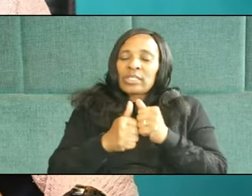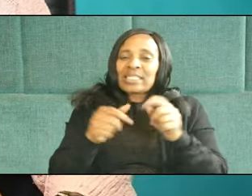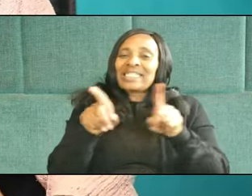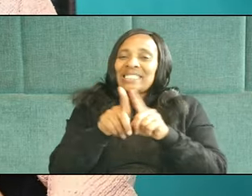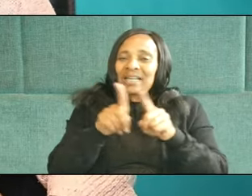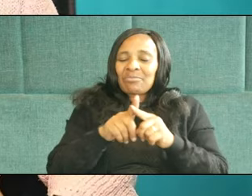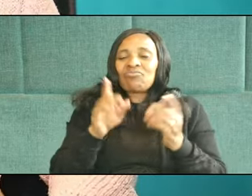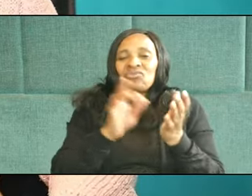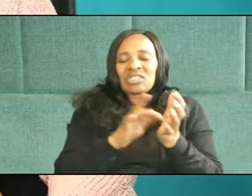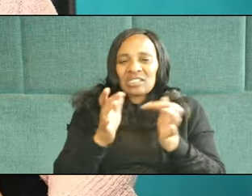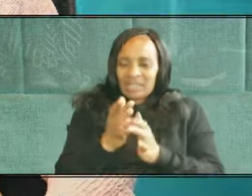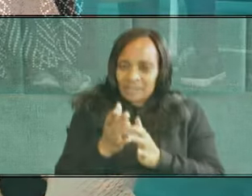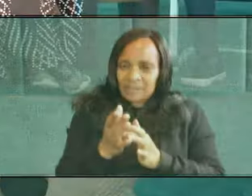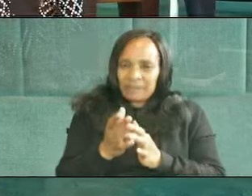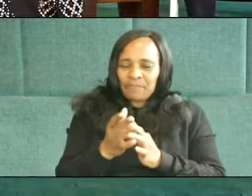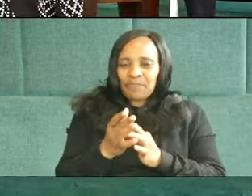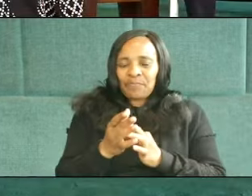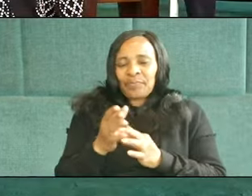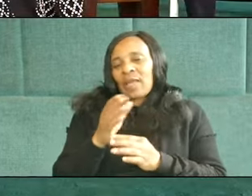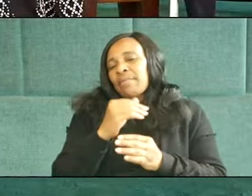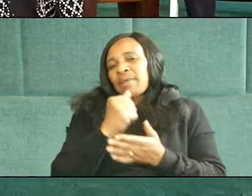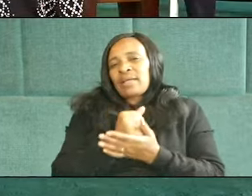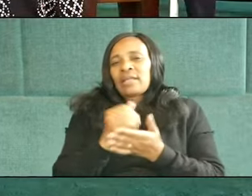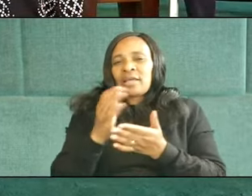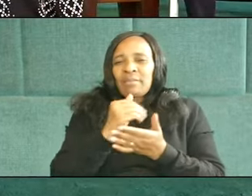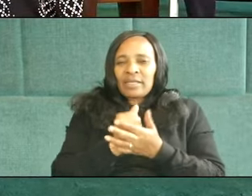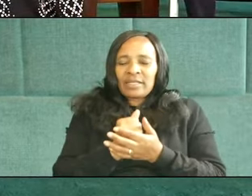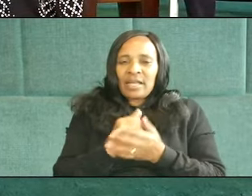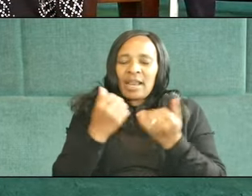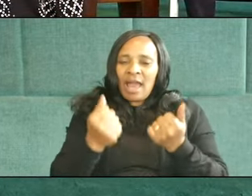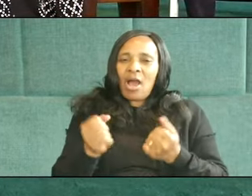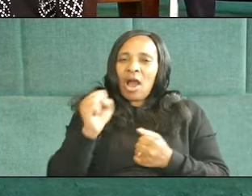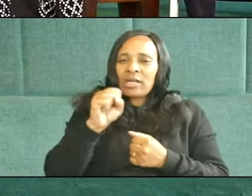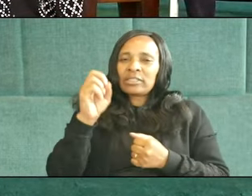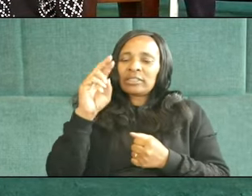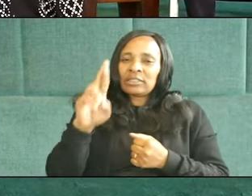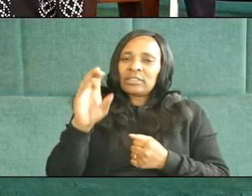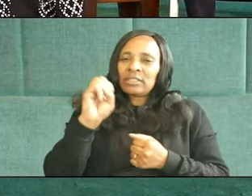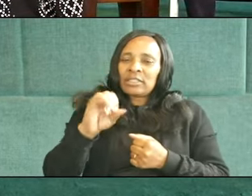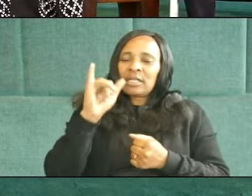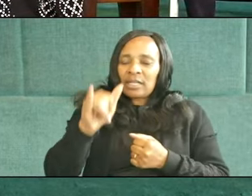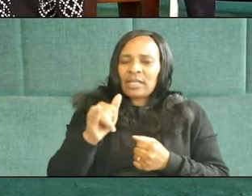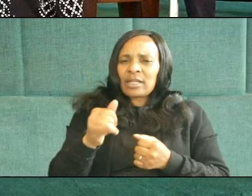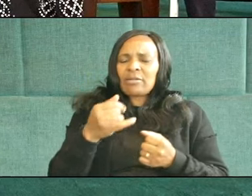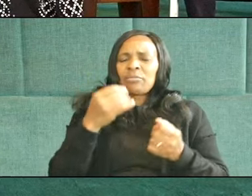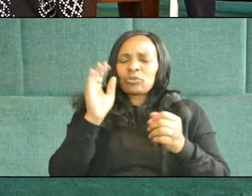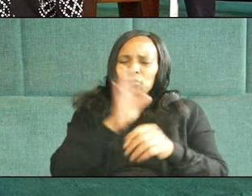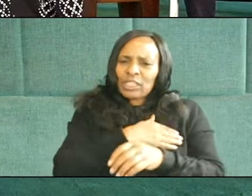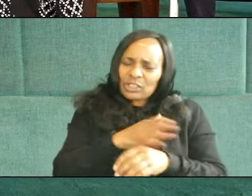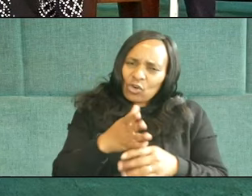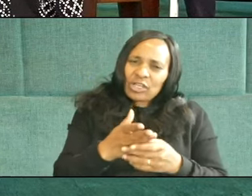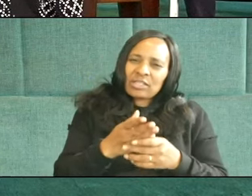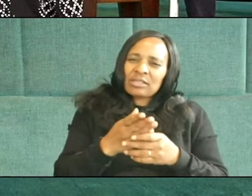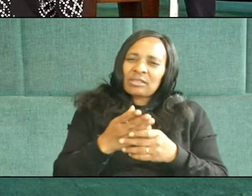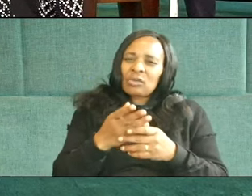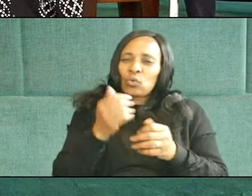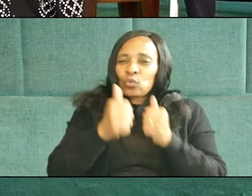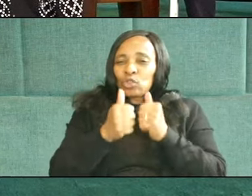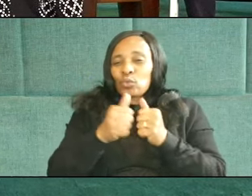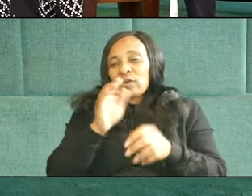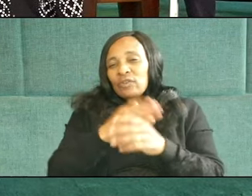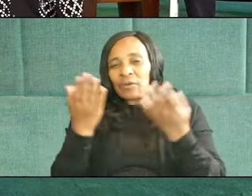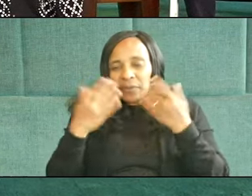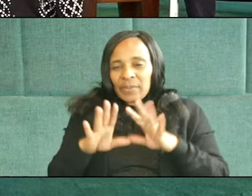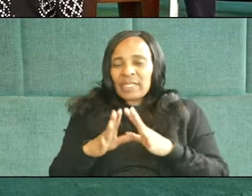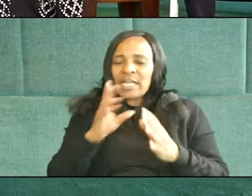Amen. Amen. Yeah. And that actually just speaks directly to the hymn that you just played before. You know, he leadeth me. David trusted